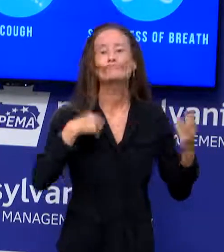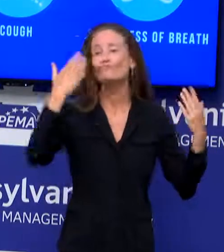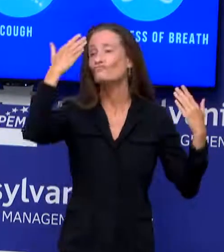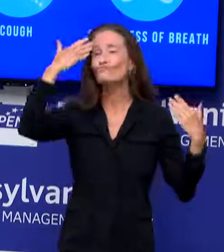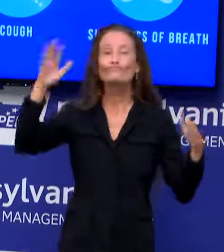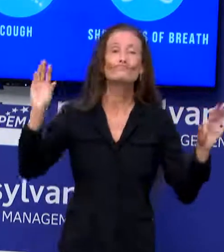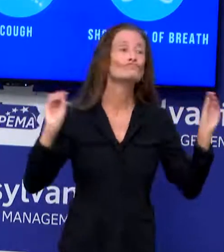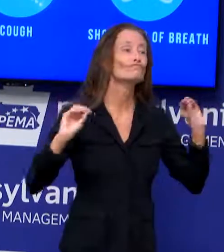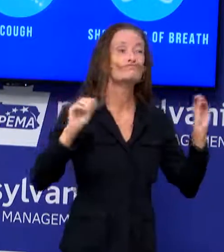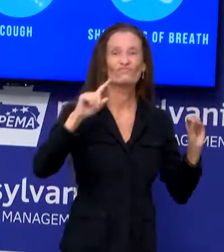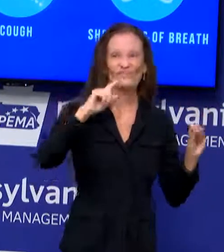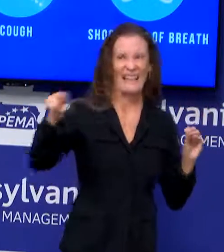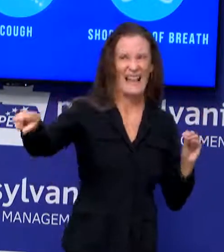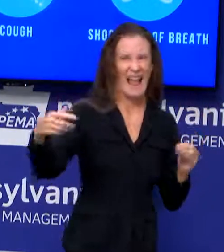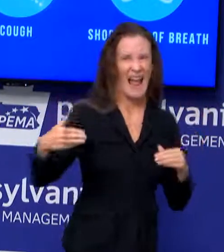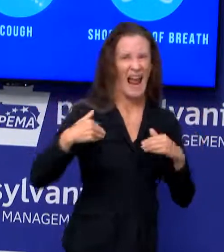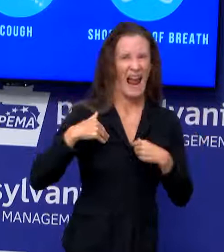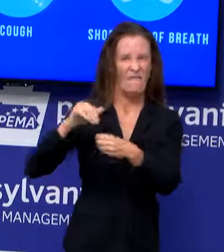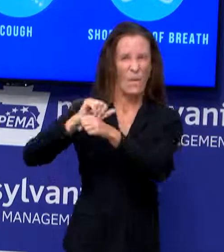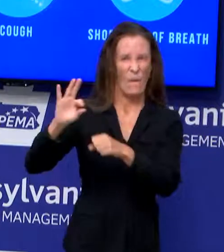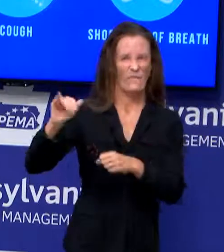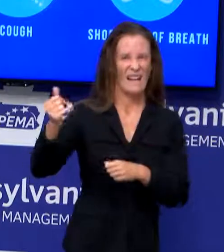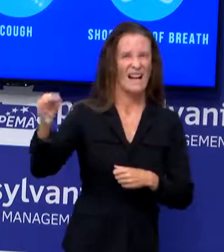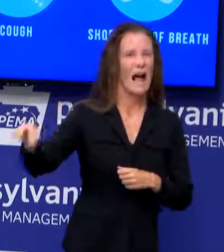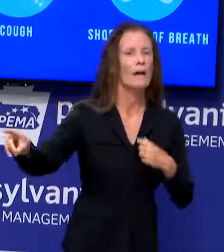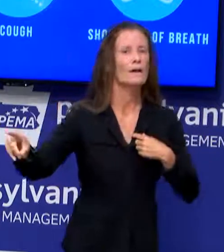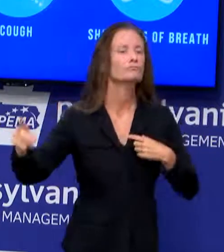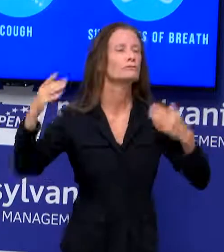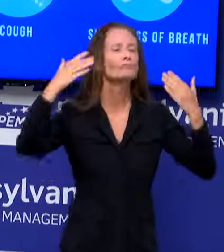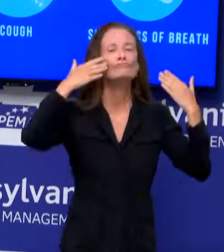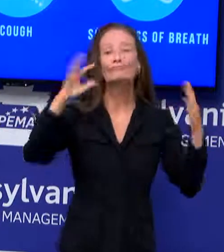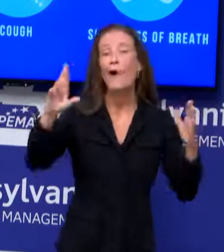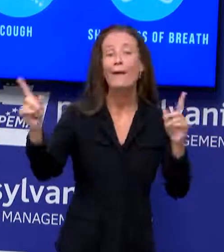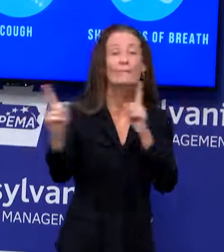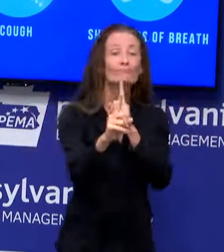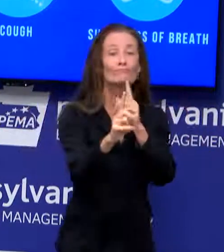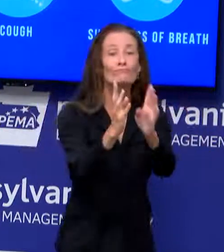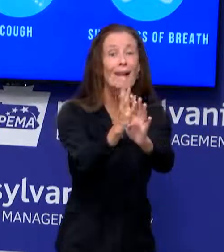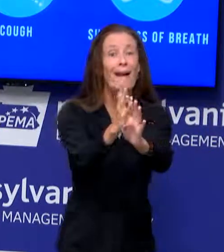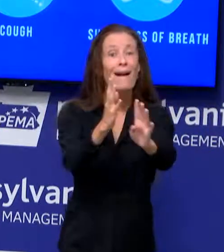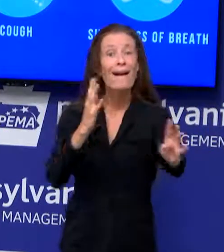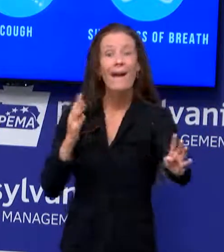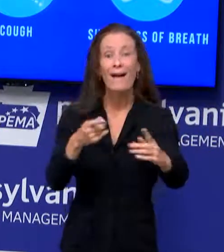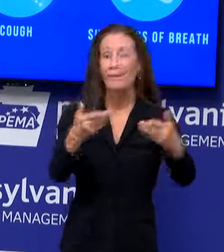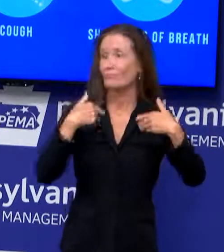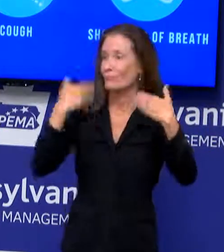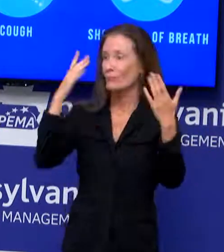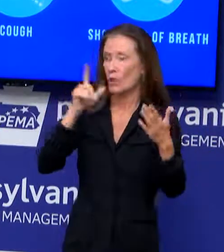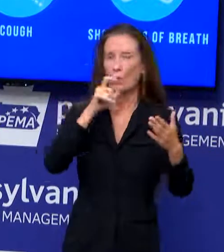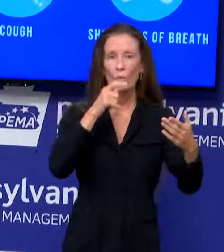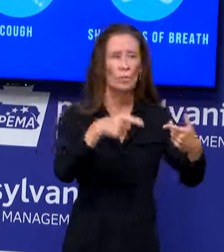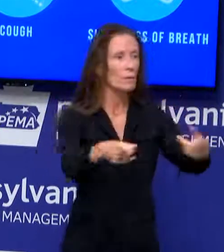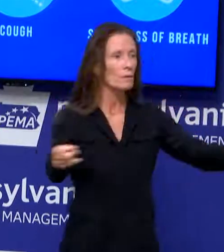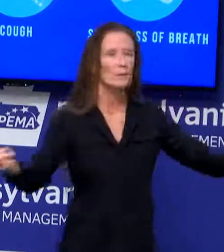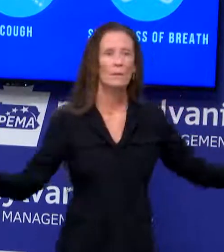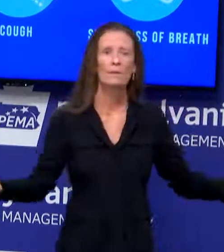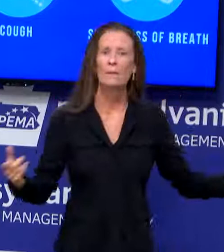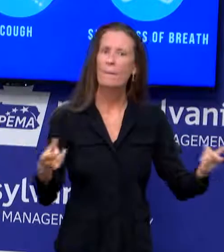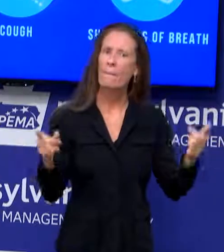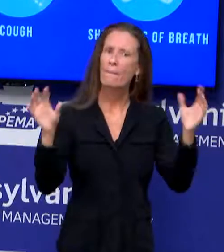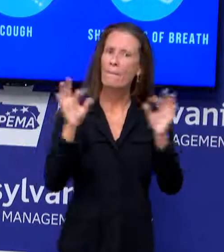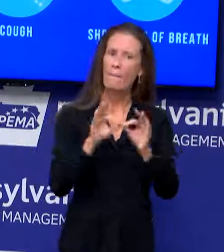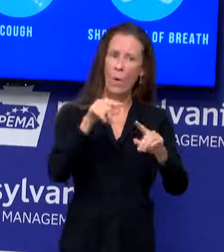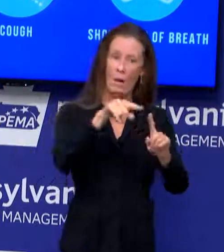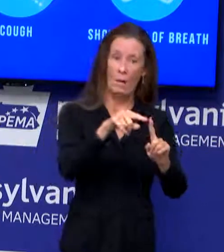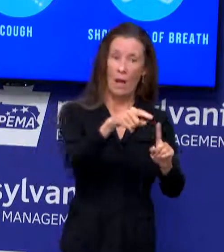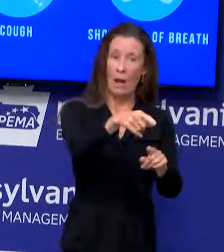that you were within 6 feet for. Say you were waiting in line for a little while, you might not know. And so when our contact